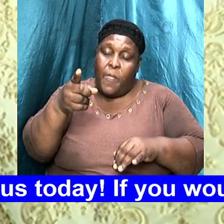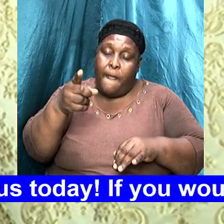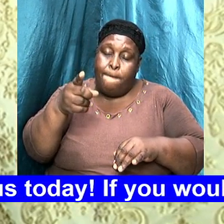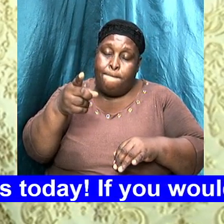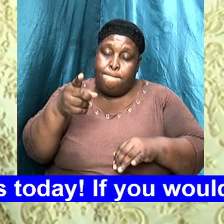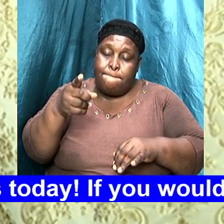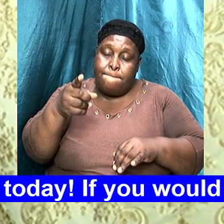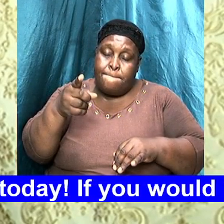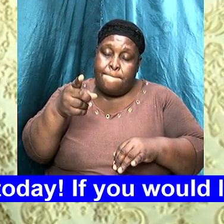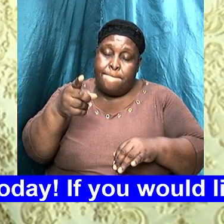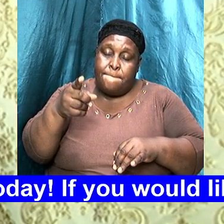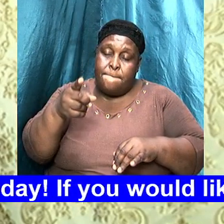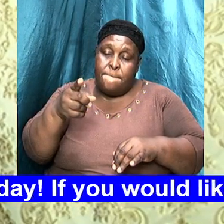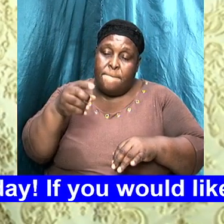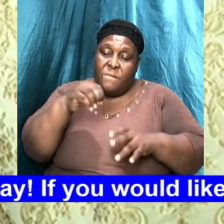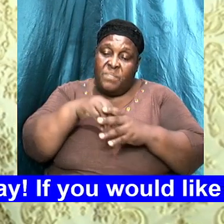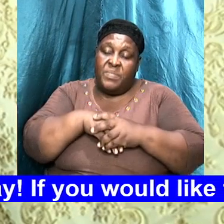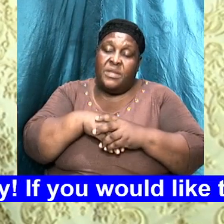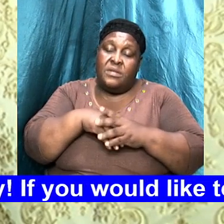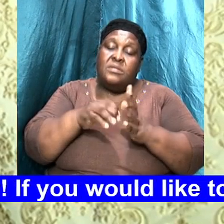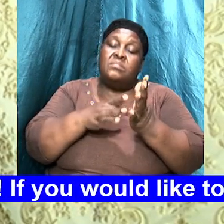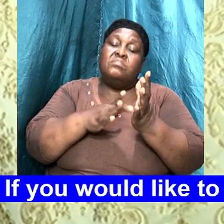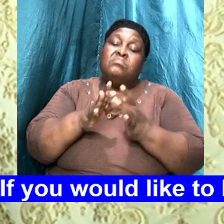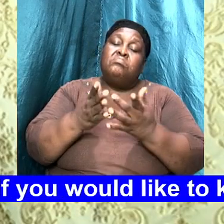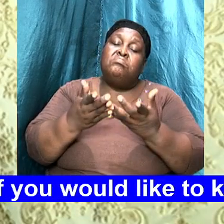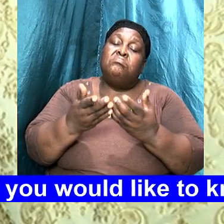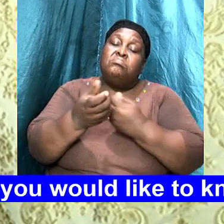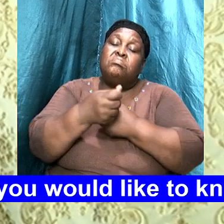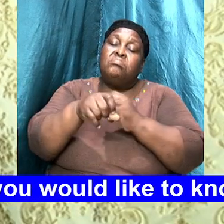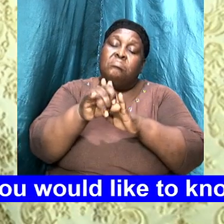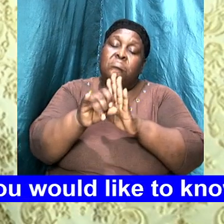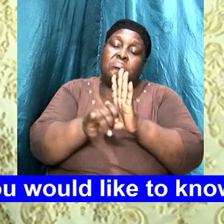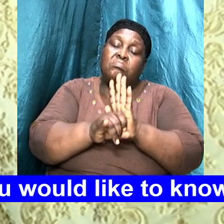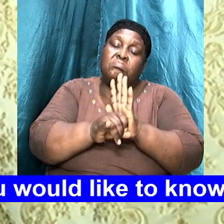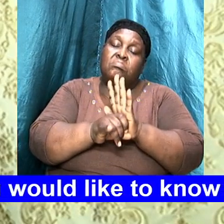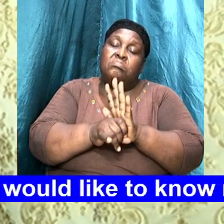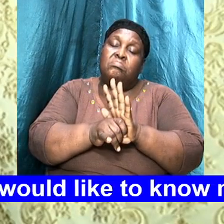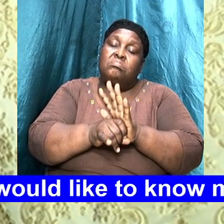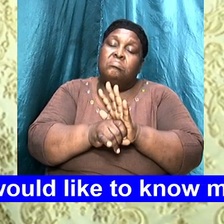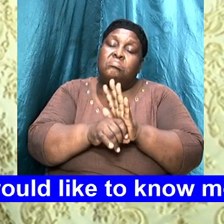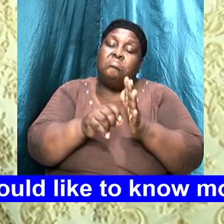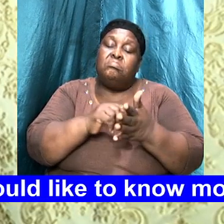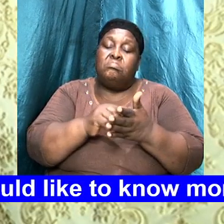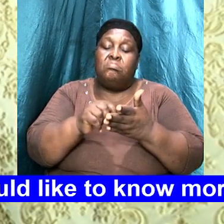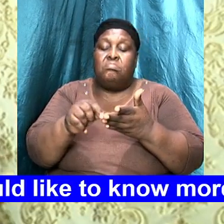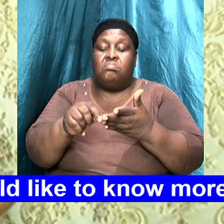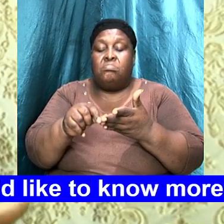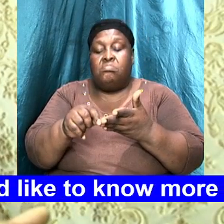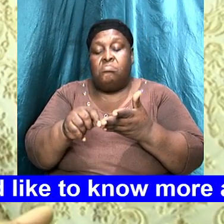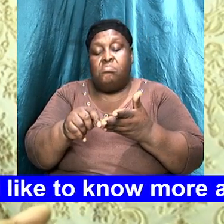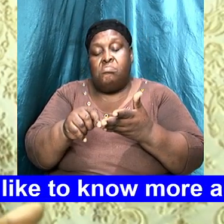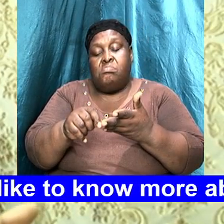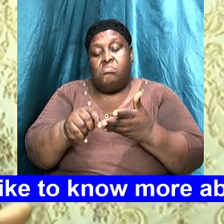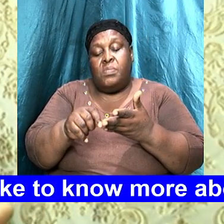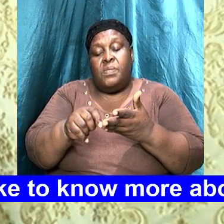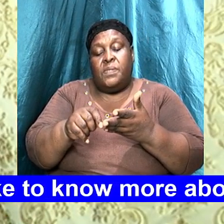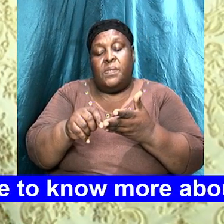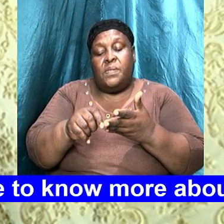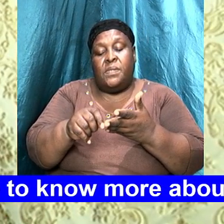and in them salvation is written out the idea of this